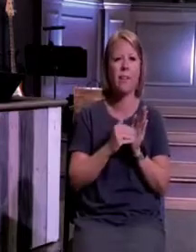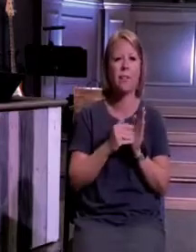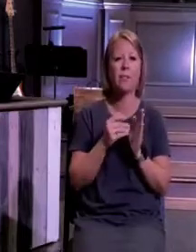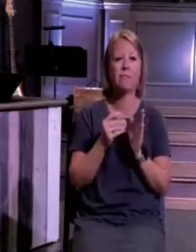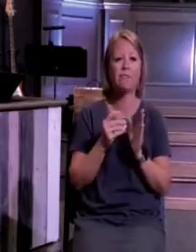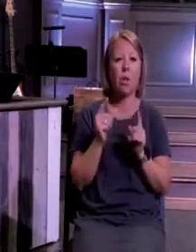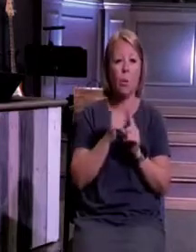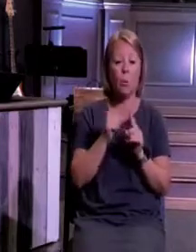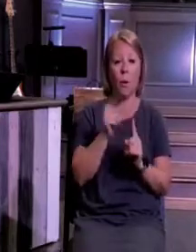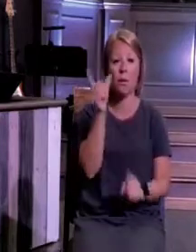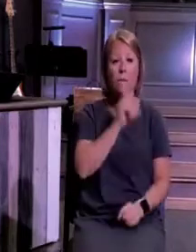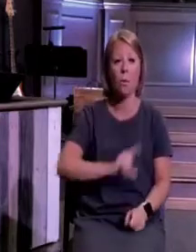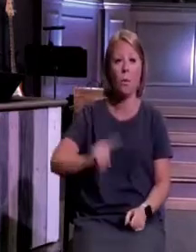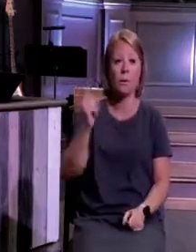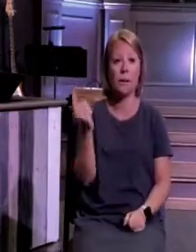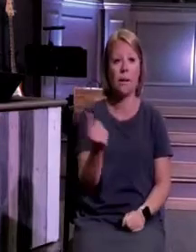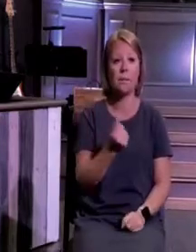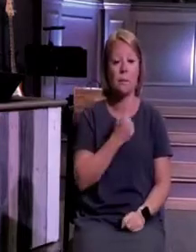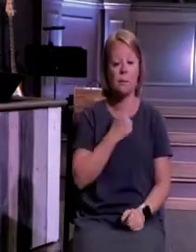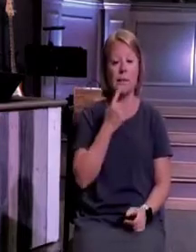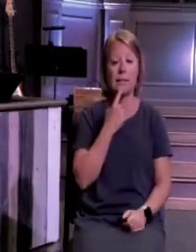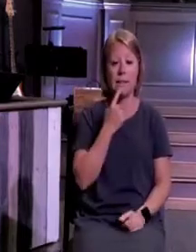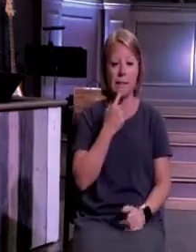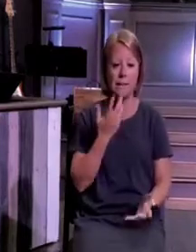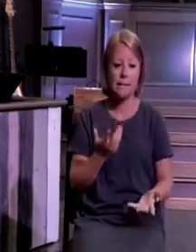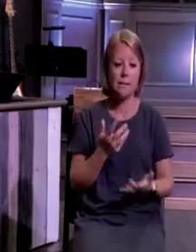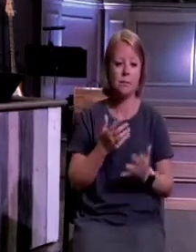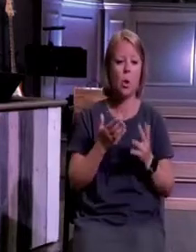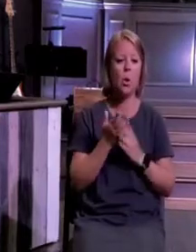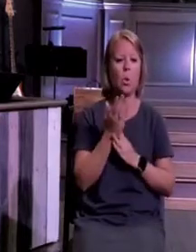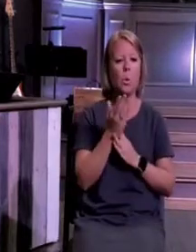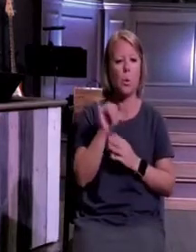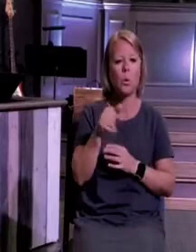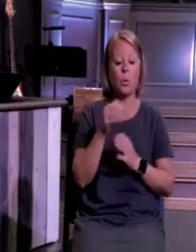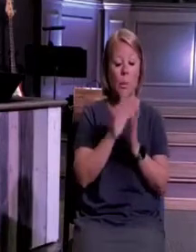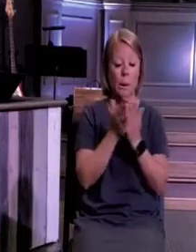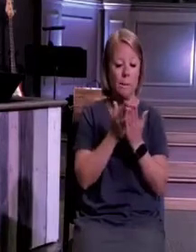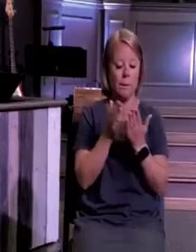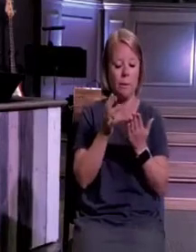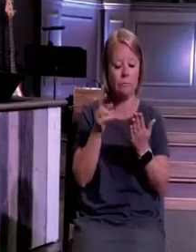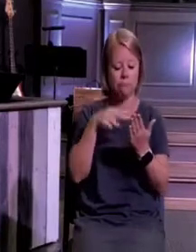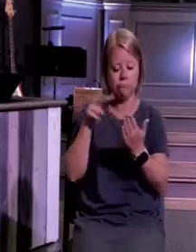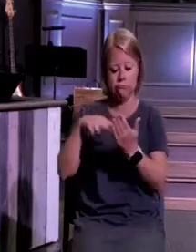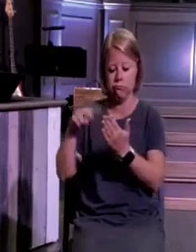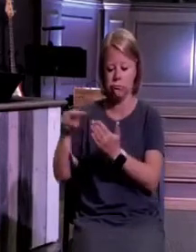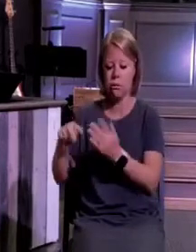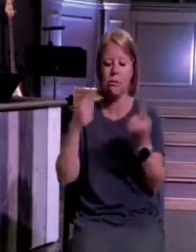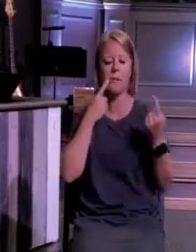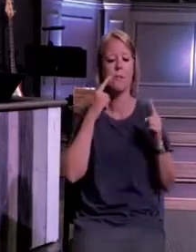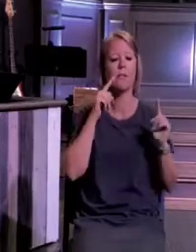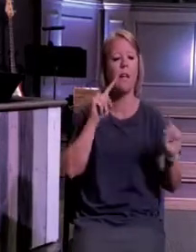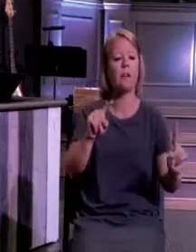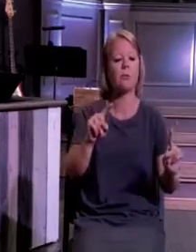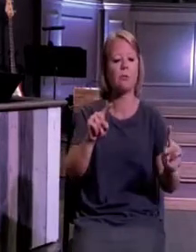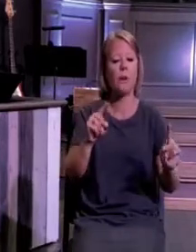the Lord came to me saying." All through the book of Jeremiah, you will hear these declarations made from chapter